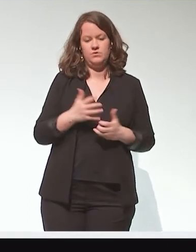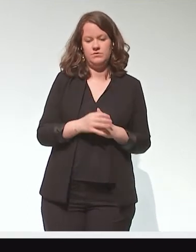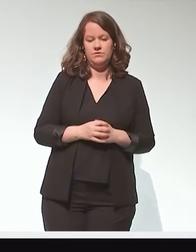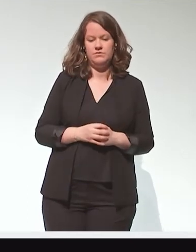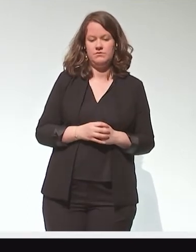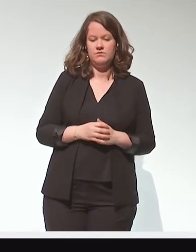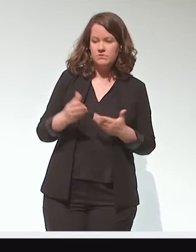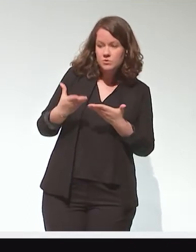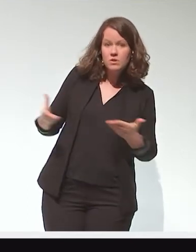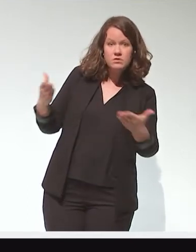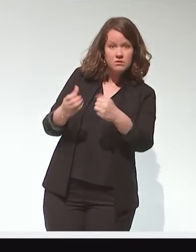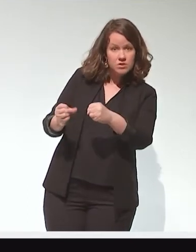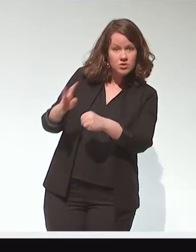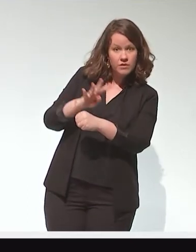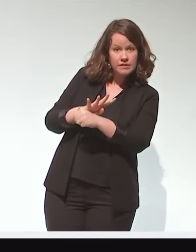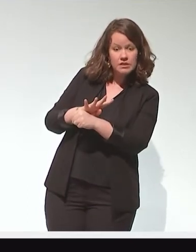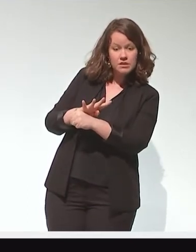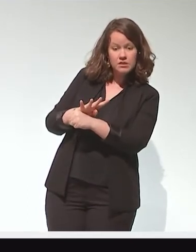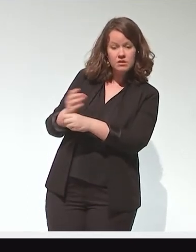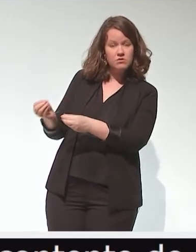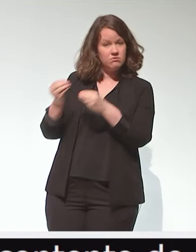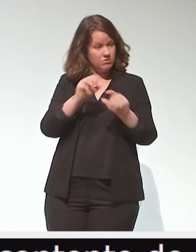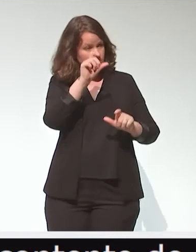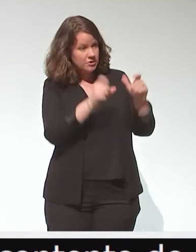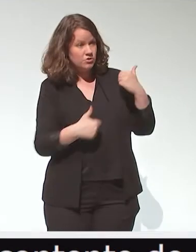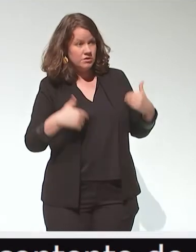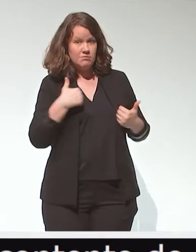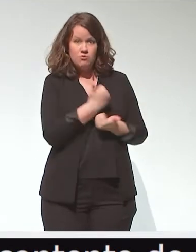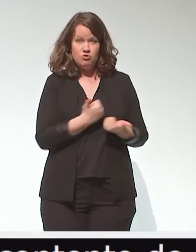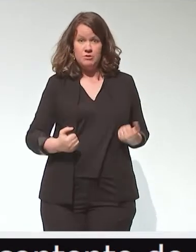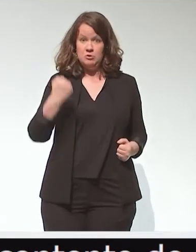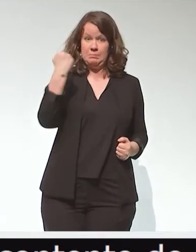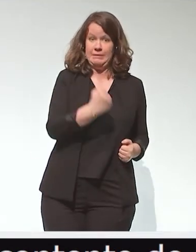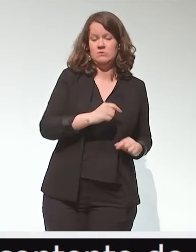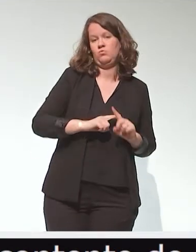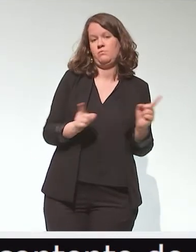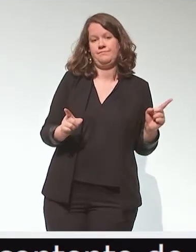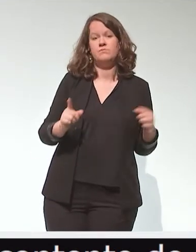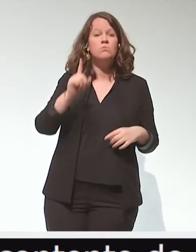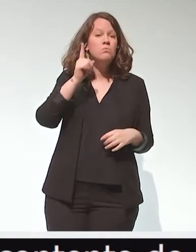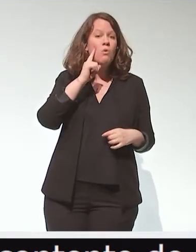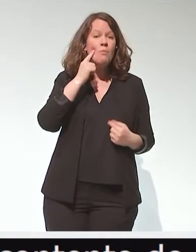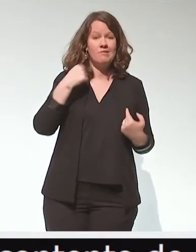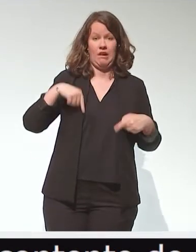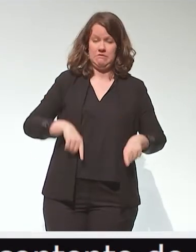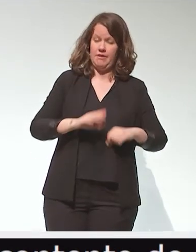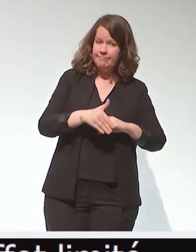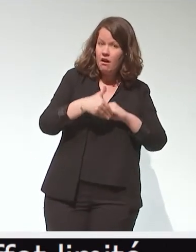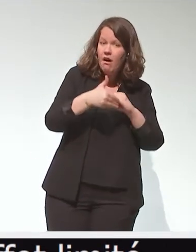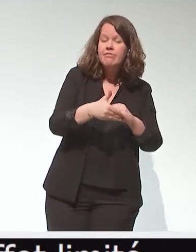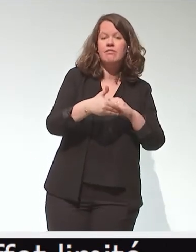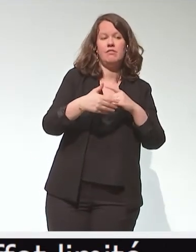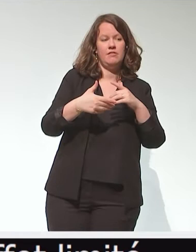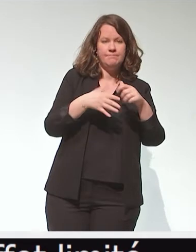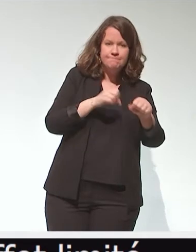the programs supporting jobs and companies. So, but there've been a lot